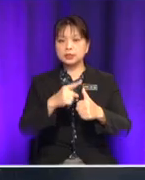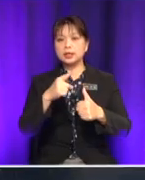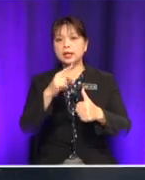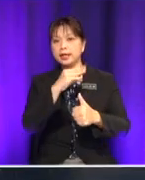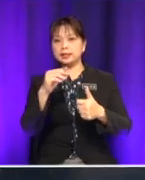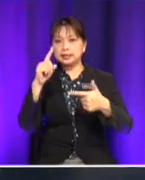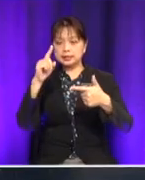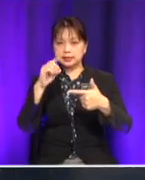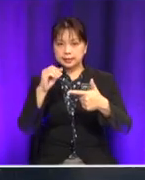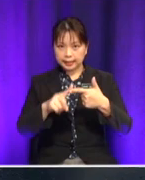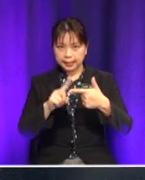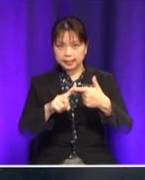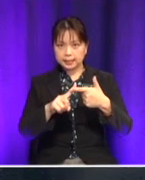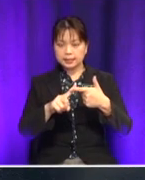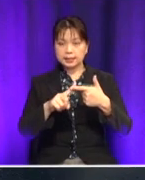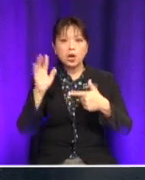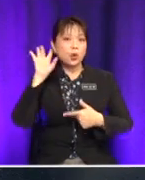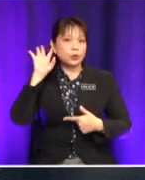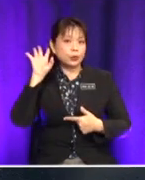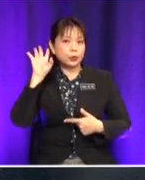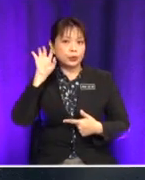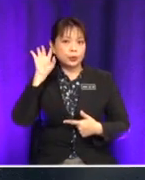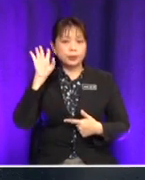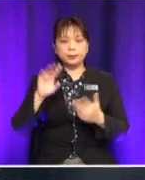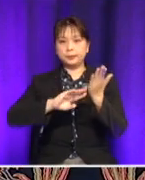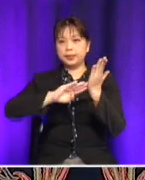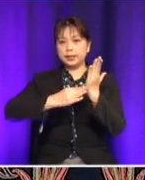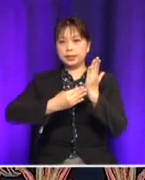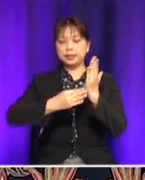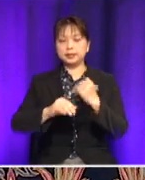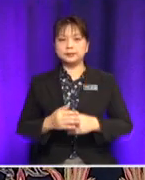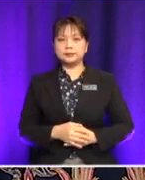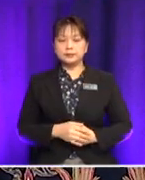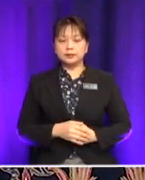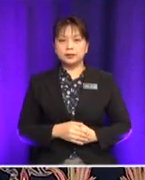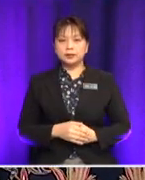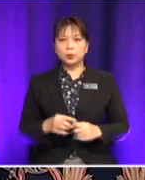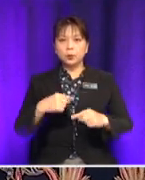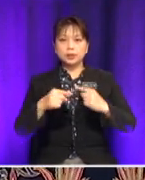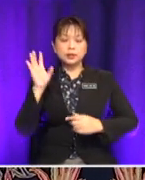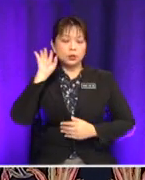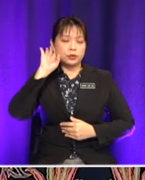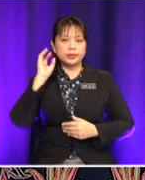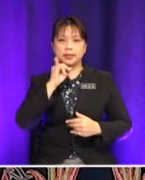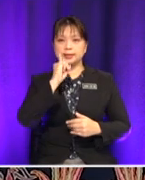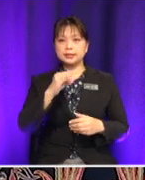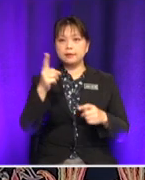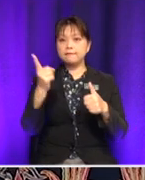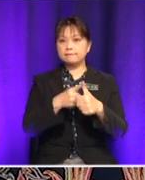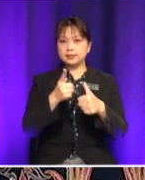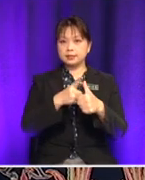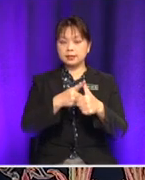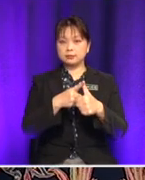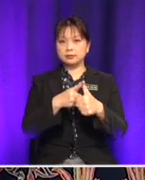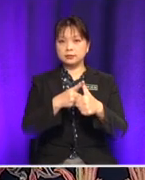Okay. So this happens before the audio begins. Mm-hmm. Now, the next part is when the audio is in the first round. So these are the steps